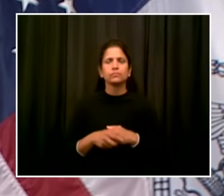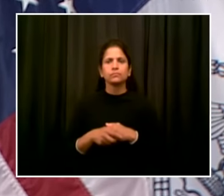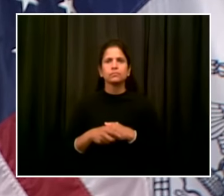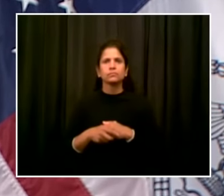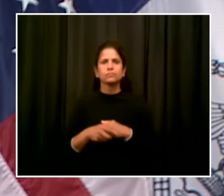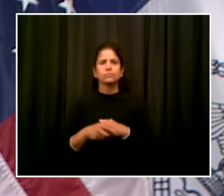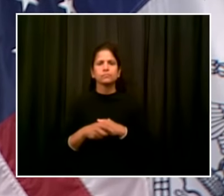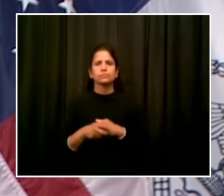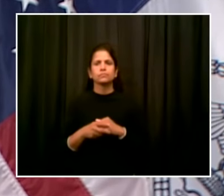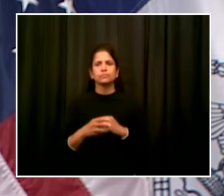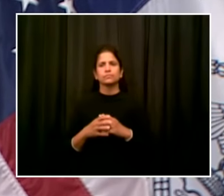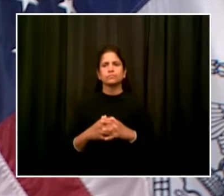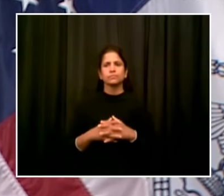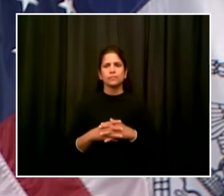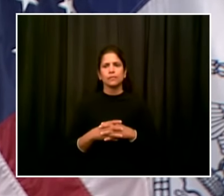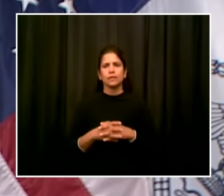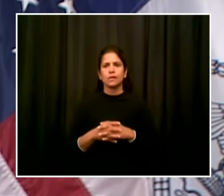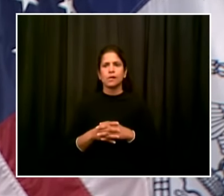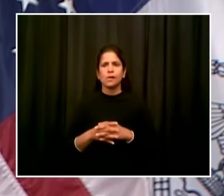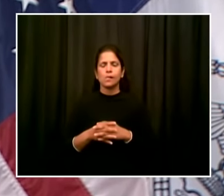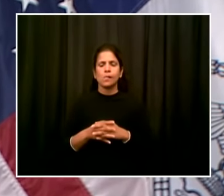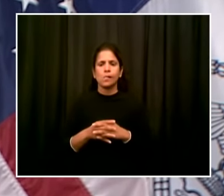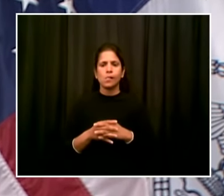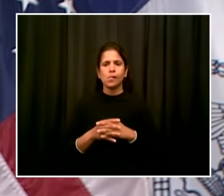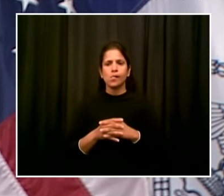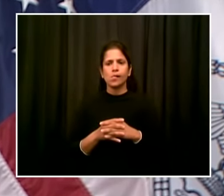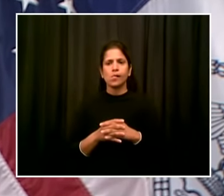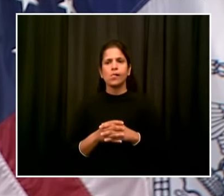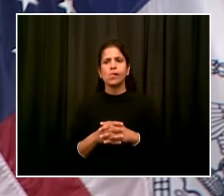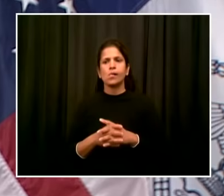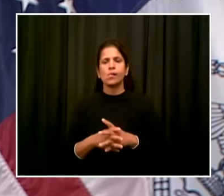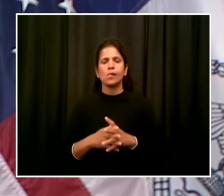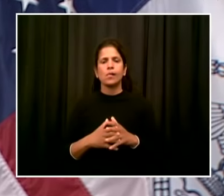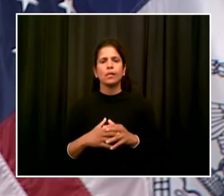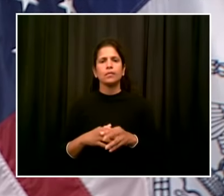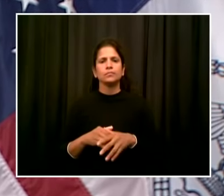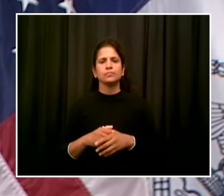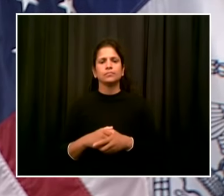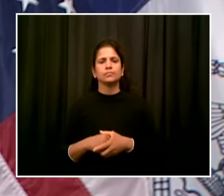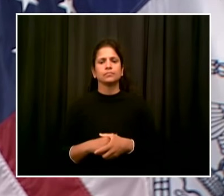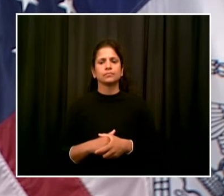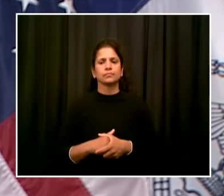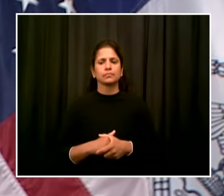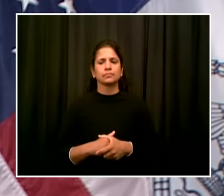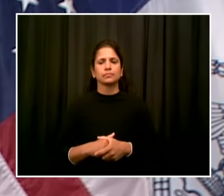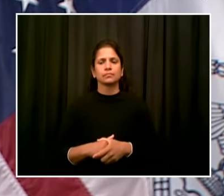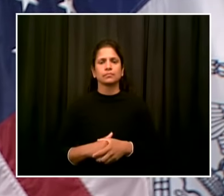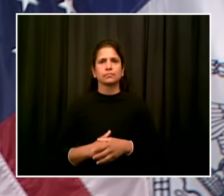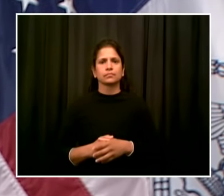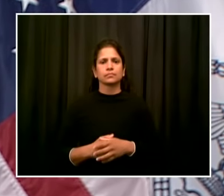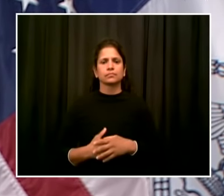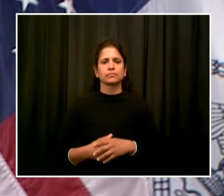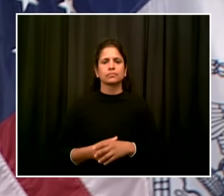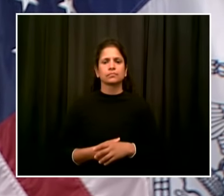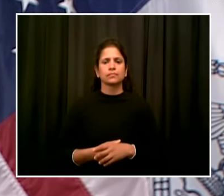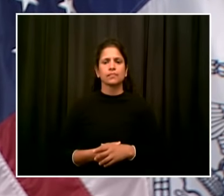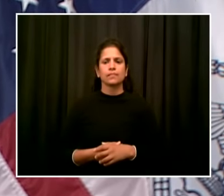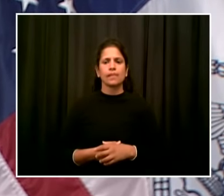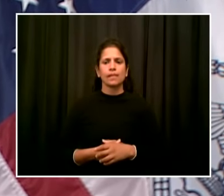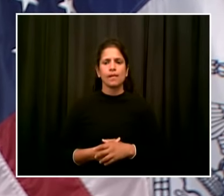Necesitamos proteger a los neoyorquinos del calor y el virus, especialmente a los más